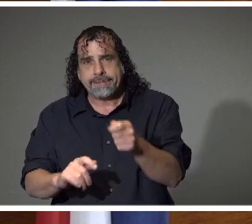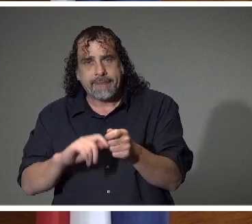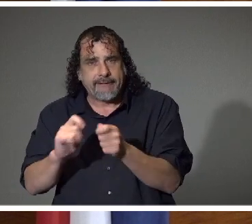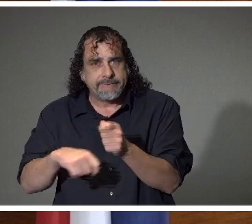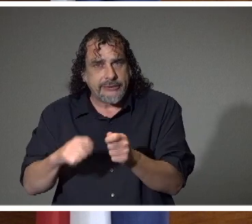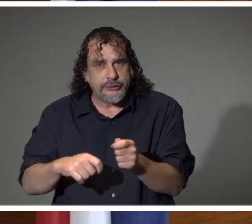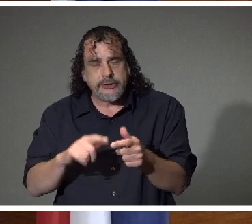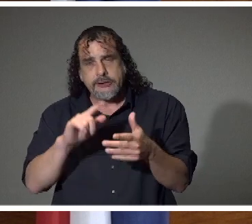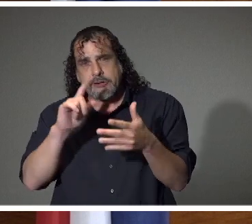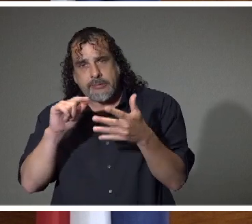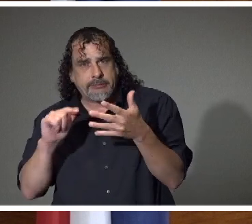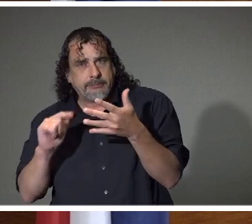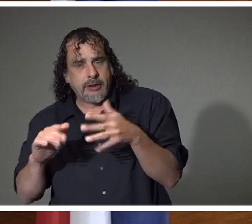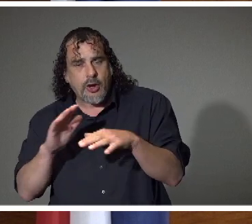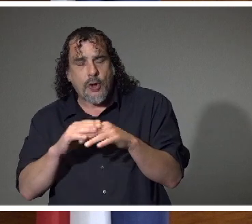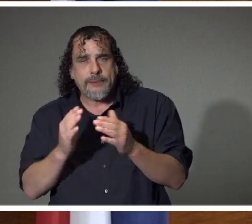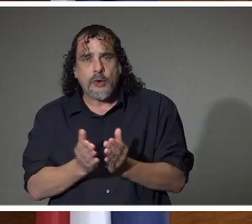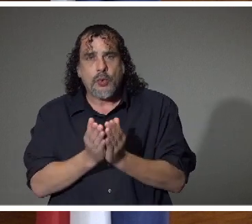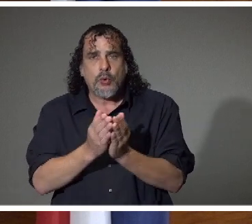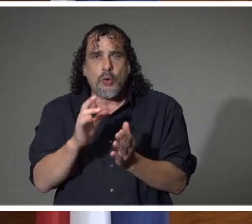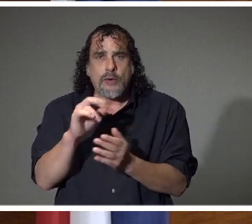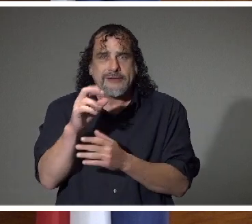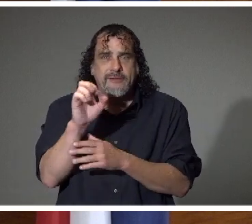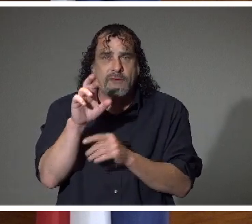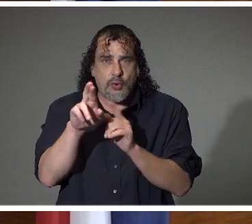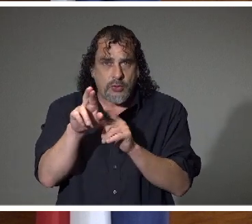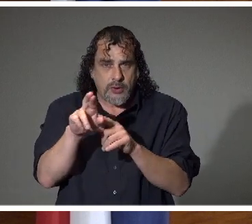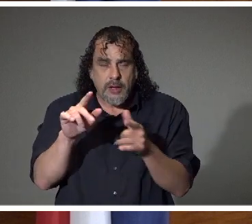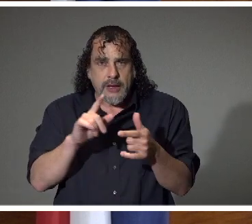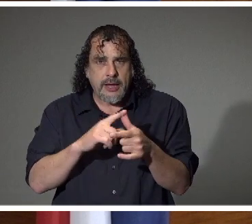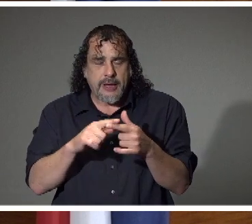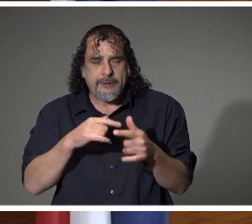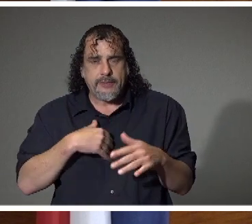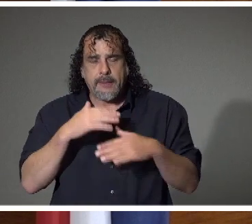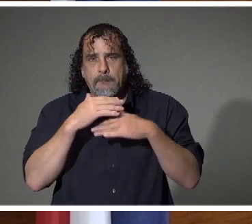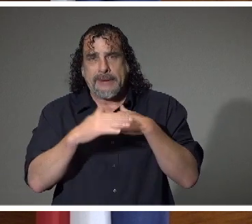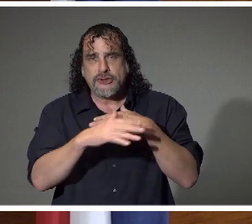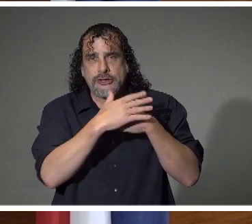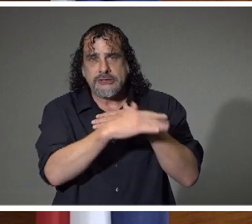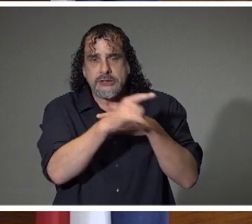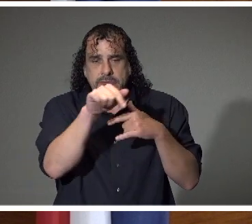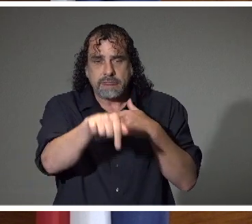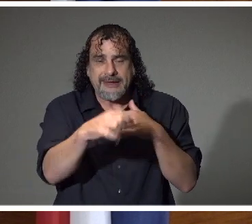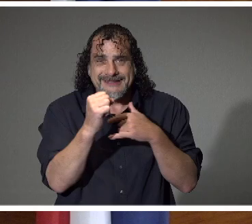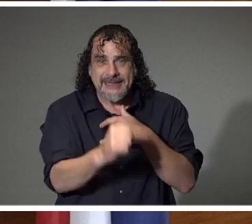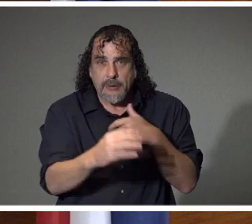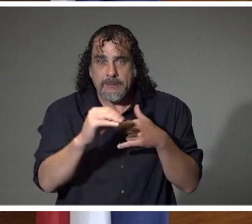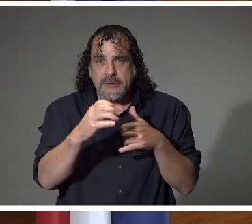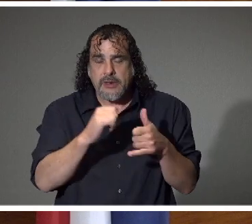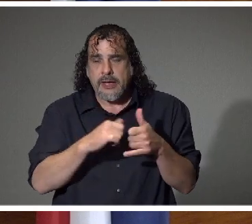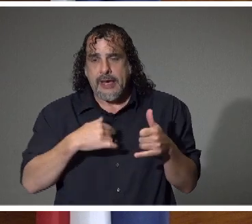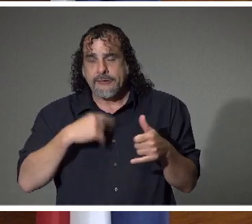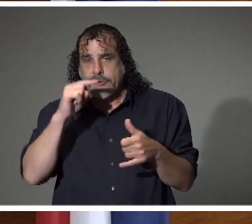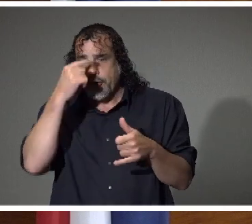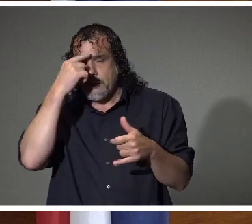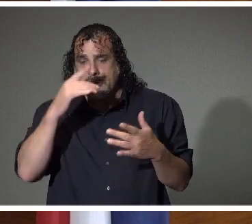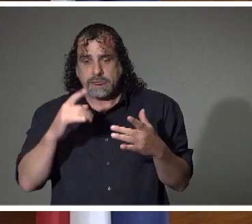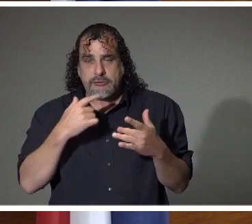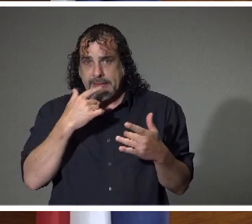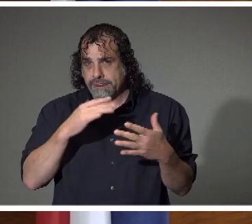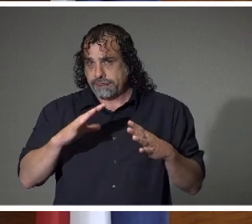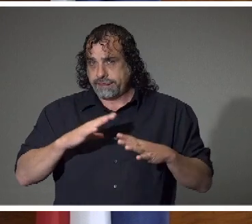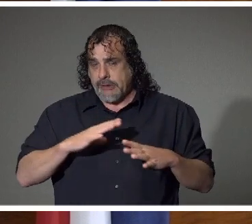other items on the reservoir, as well as the beaches, as long as the local governmental entities allowed for it, and as long as we